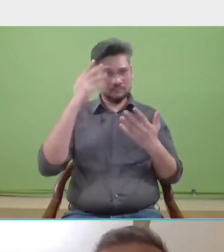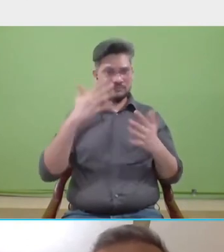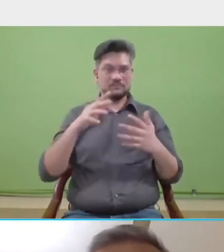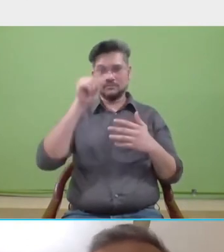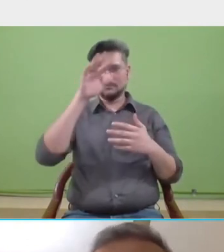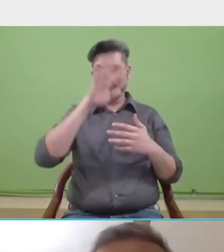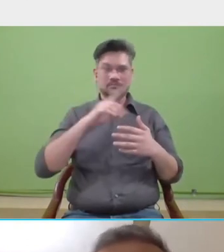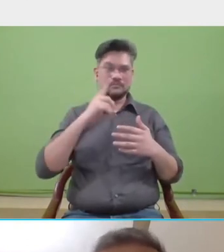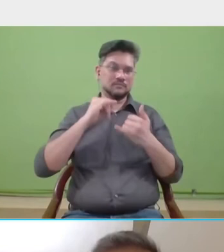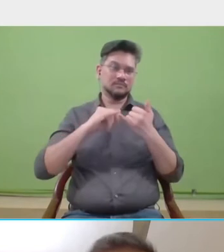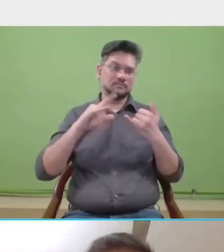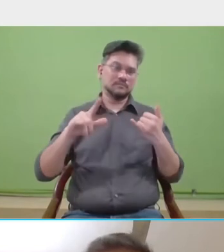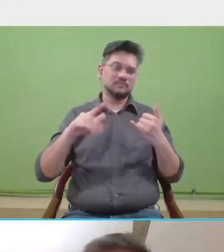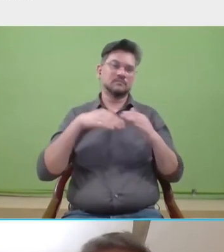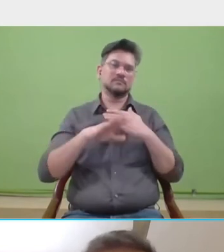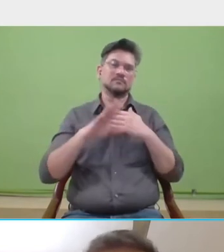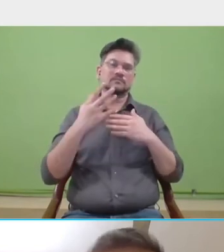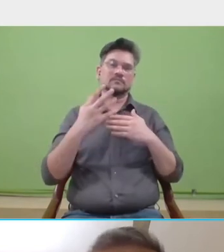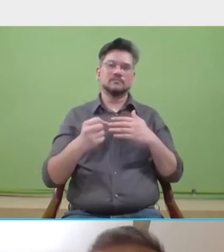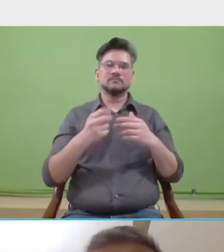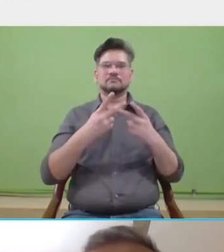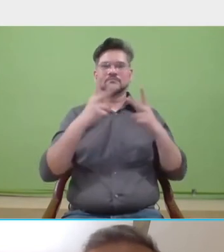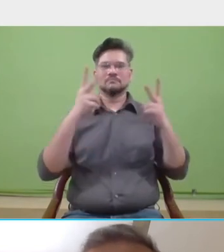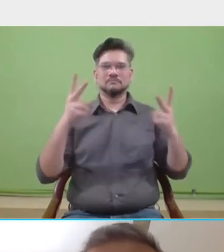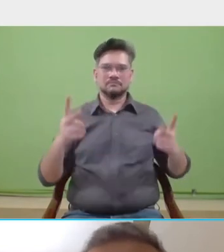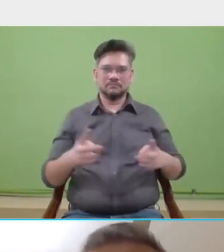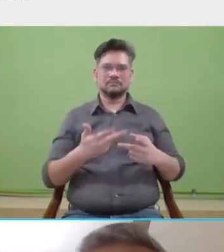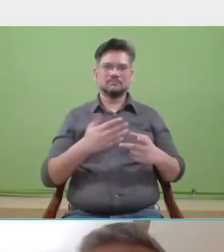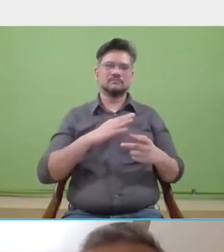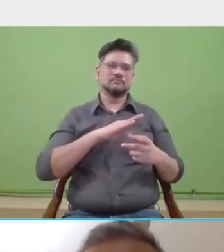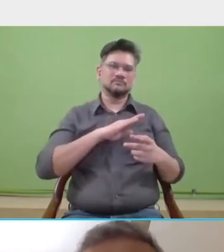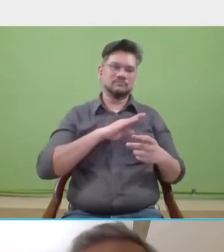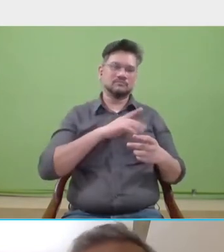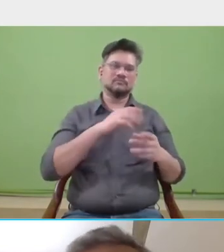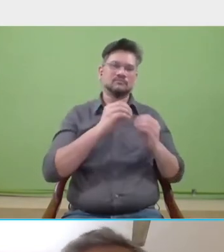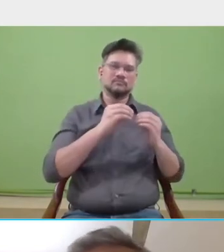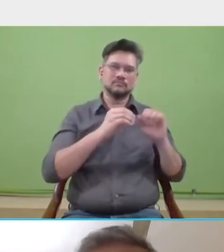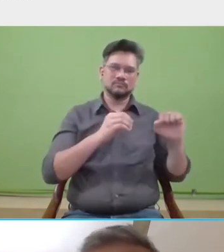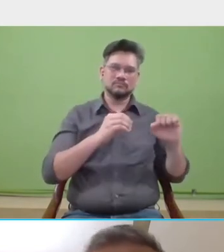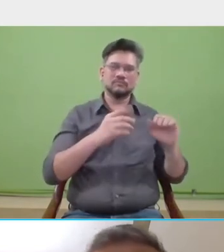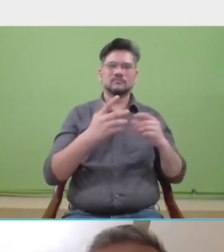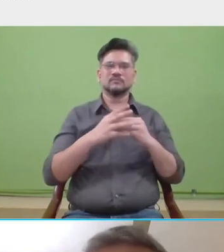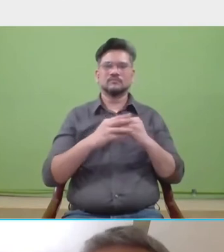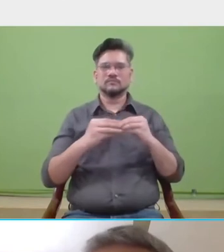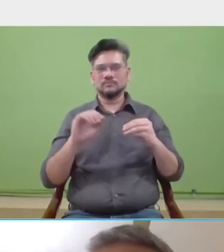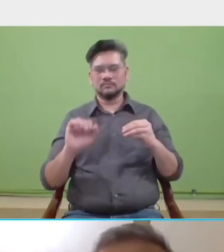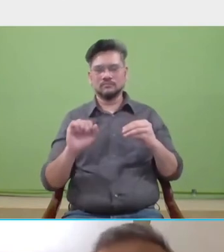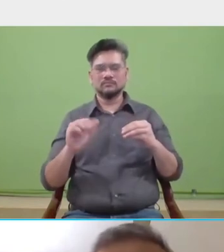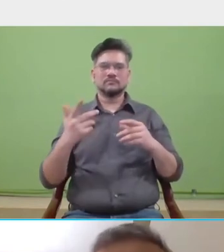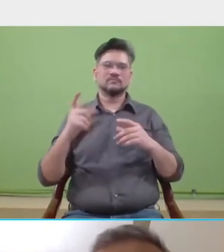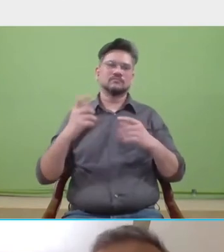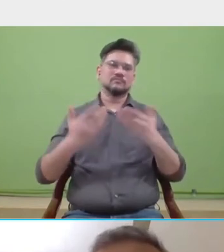mumbai variety you have a bangalore variety you have a delhi variety you have a kolkata variety at least these are the major